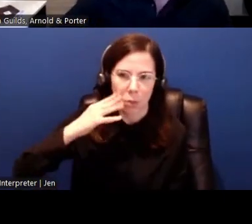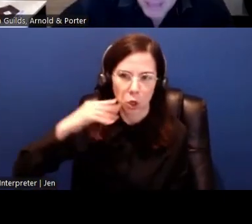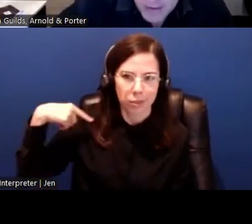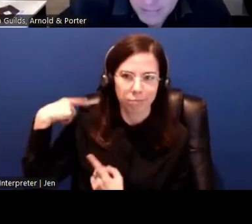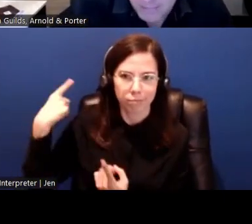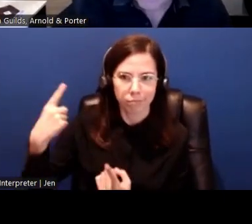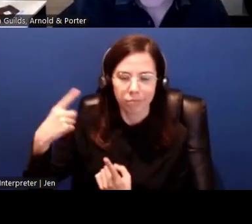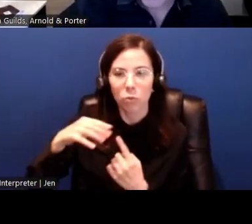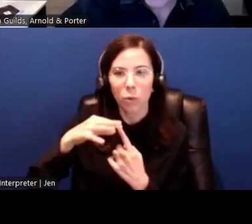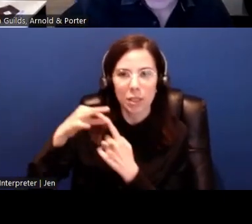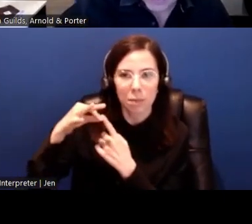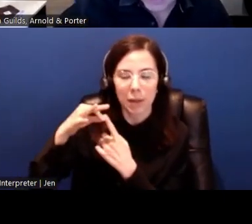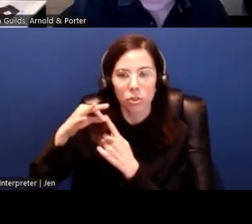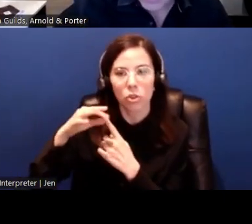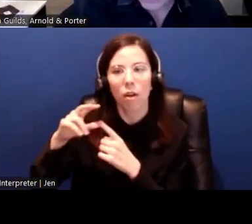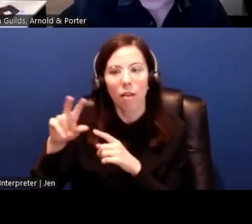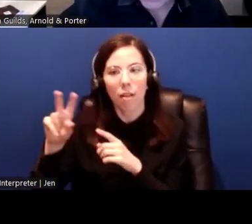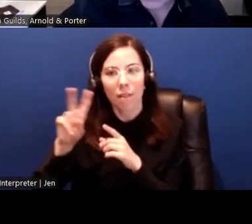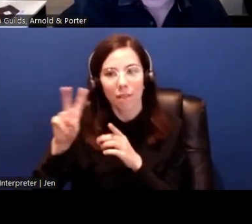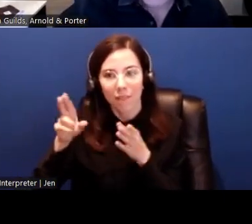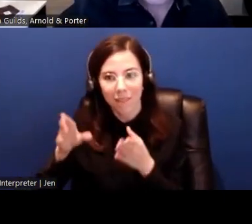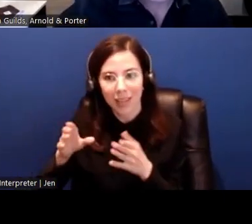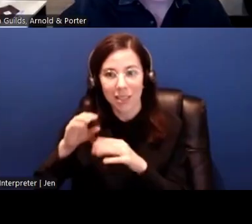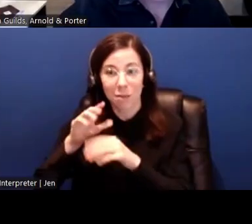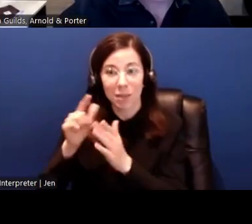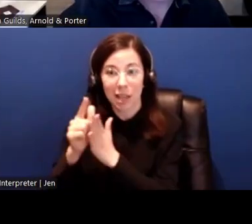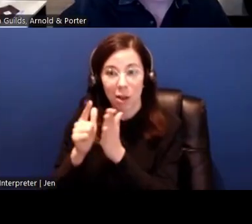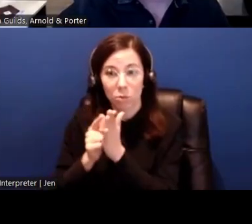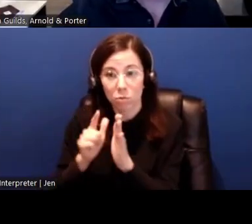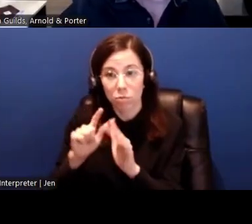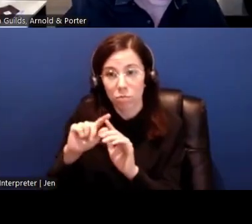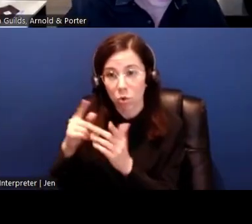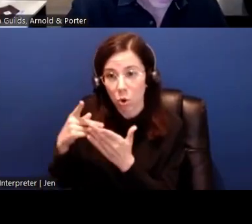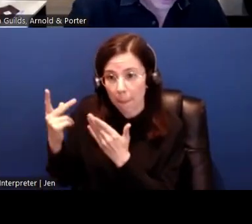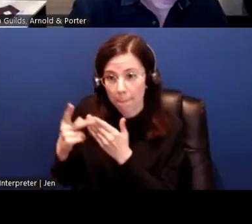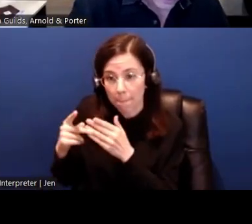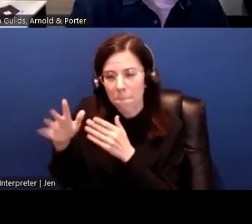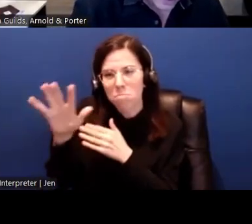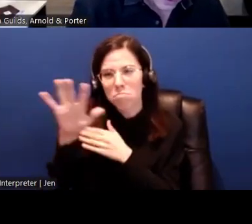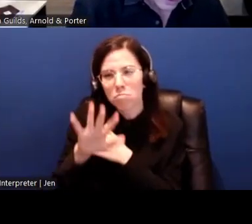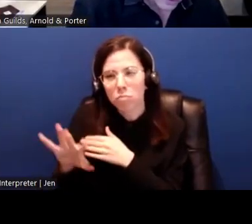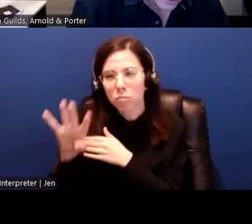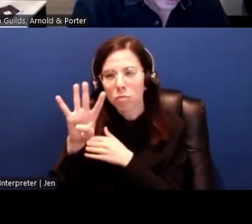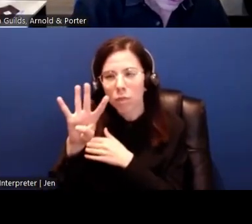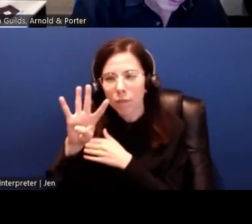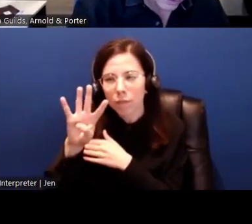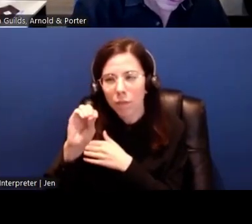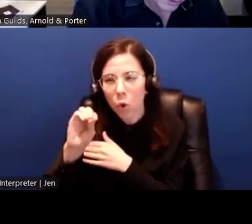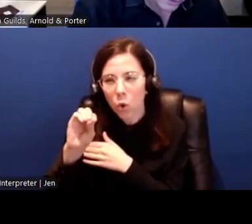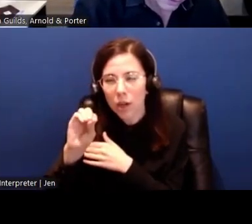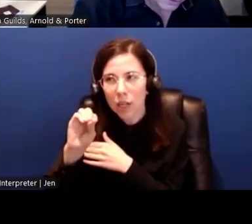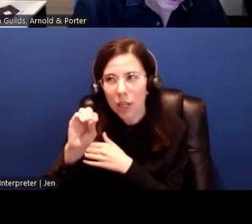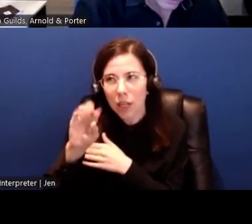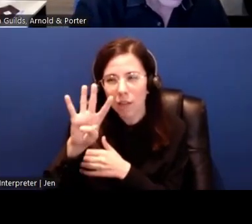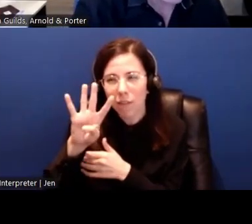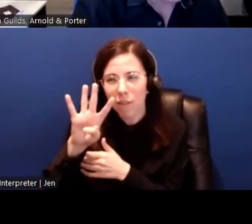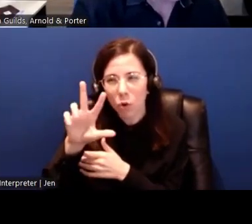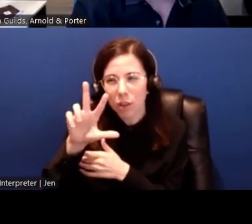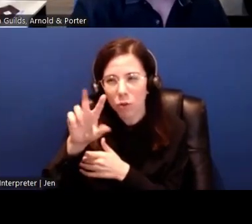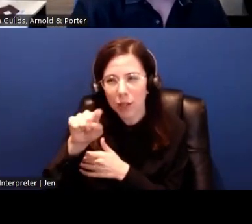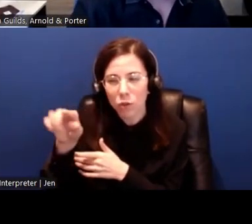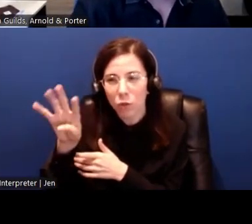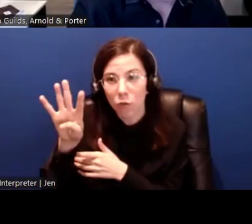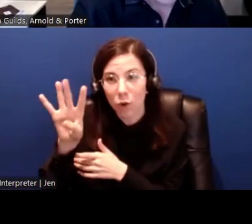Special Victims Counsel program, there were about 40, I think it was 43 to 48%